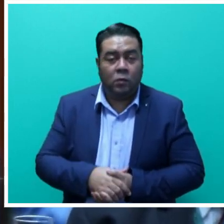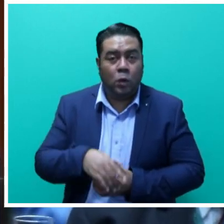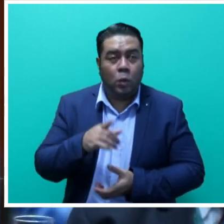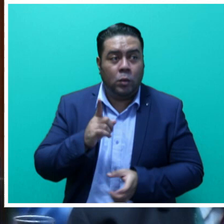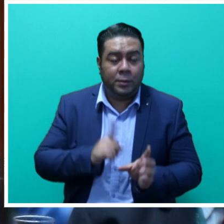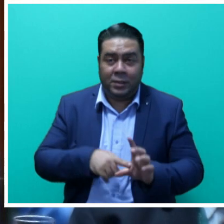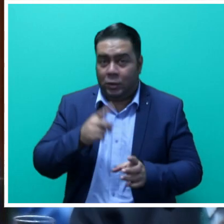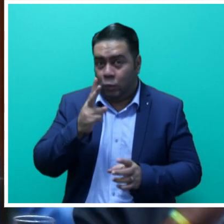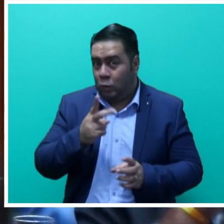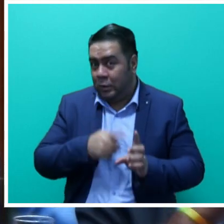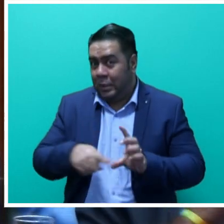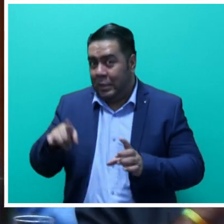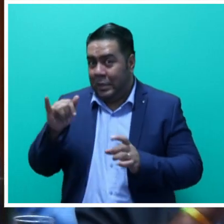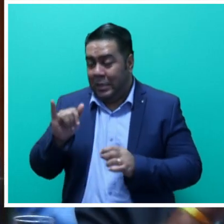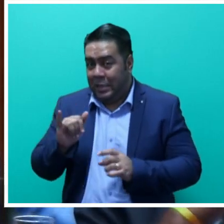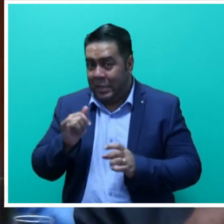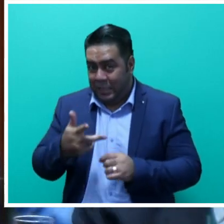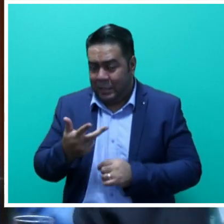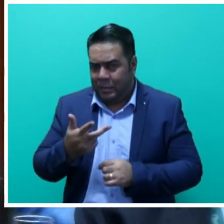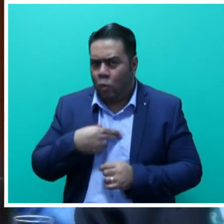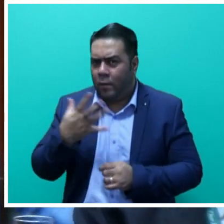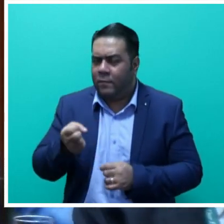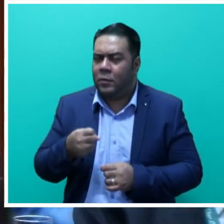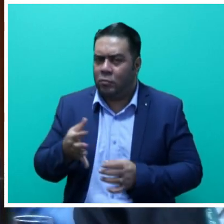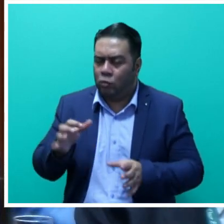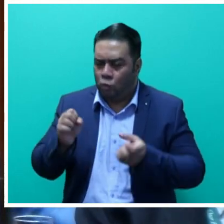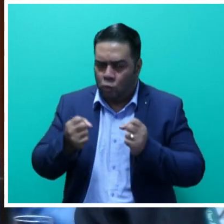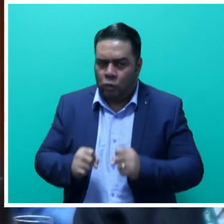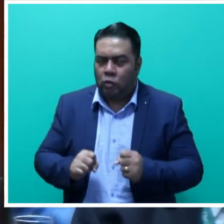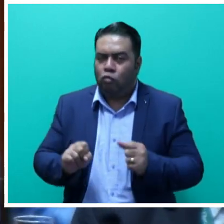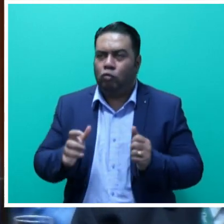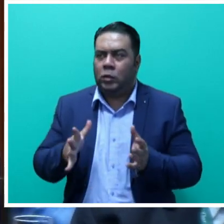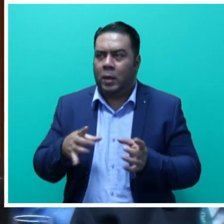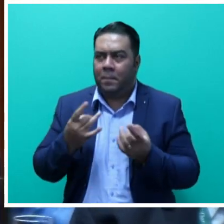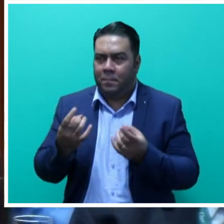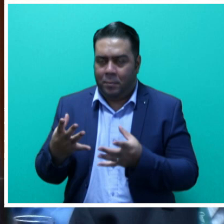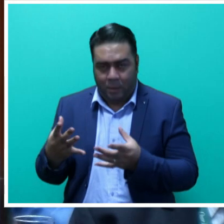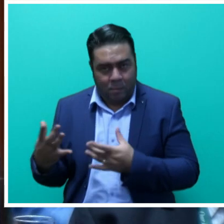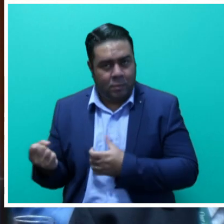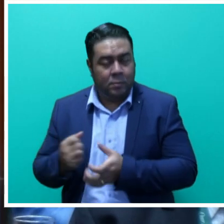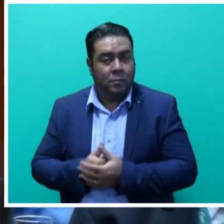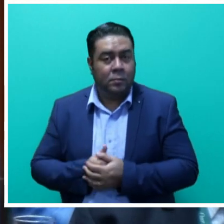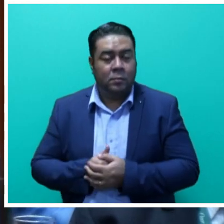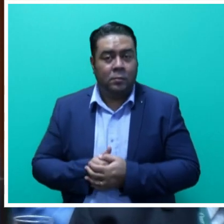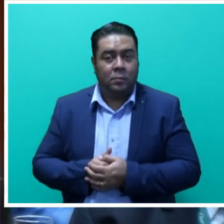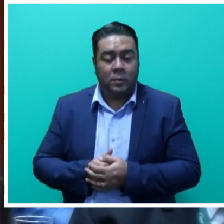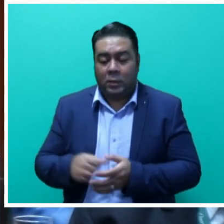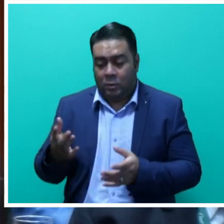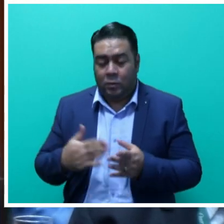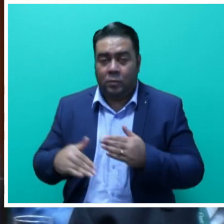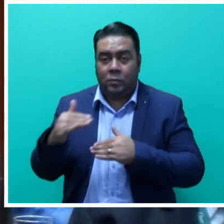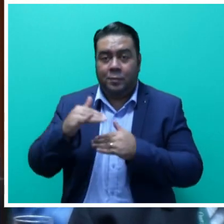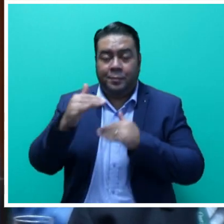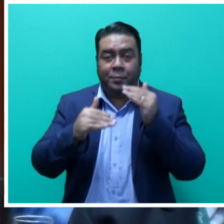year 8. It will put physical and social infrastructure in place. The phase will build on lessons from